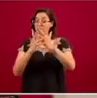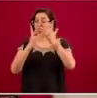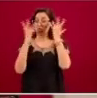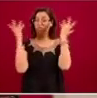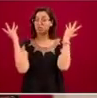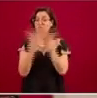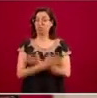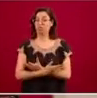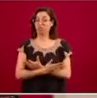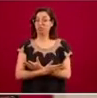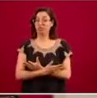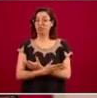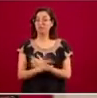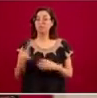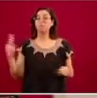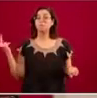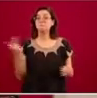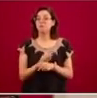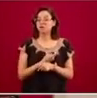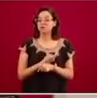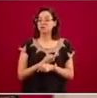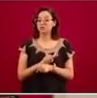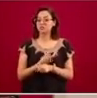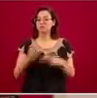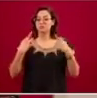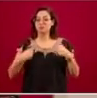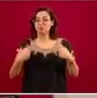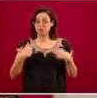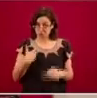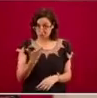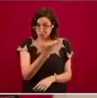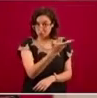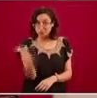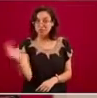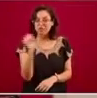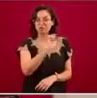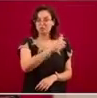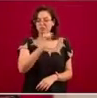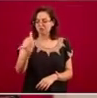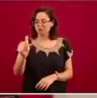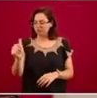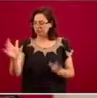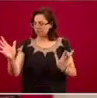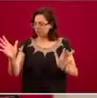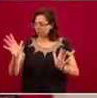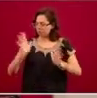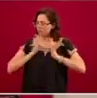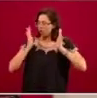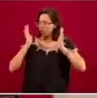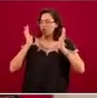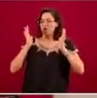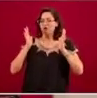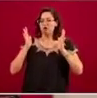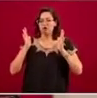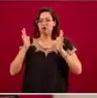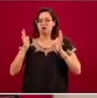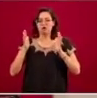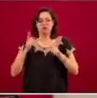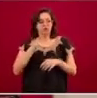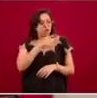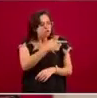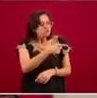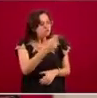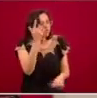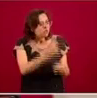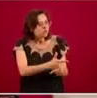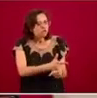show that this state of mind of thinking this is not something that could happen to me will lead to